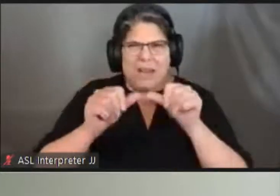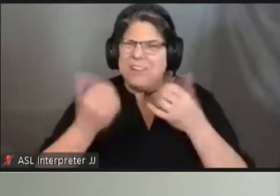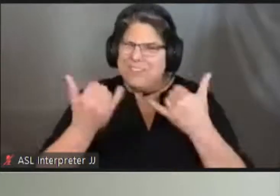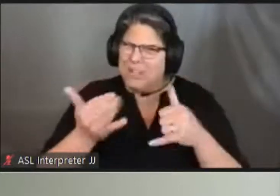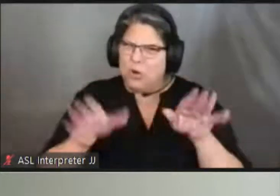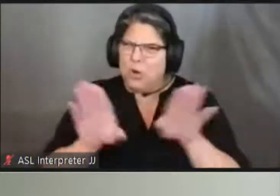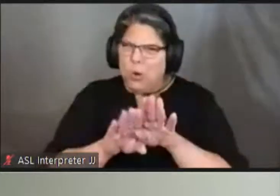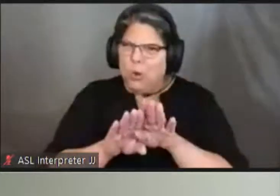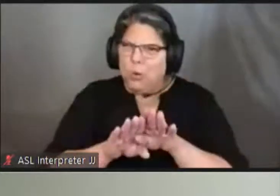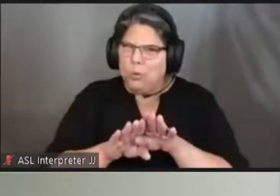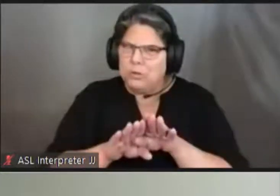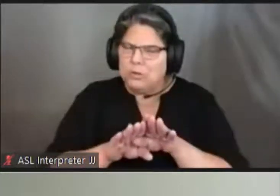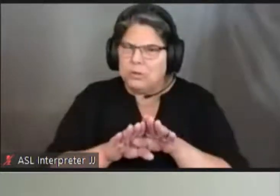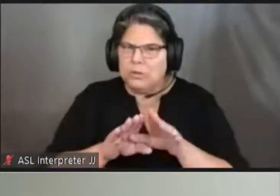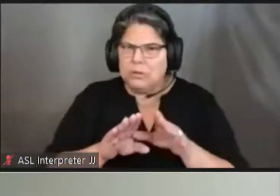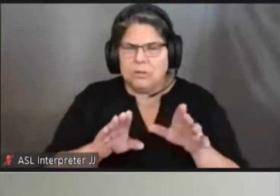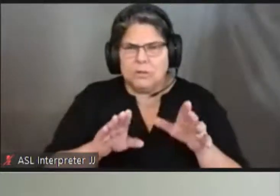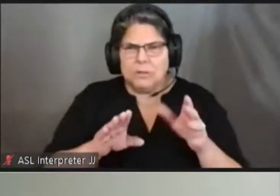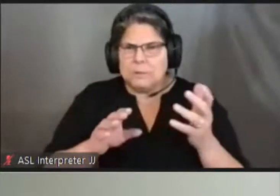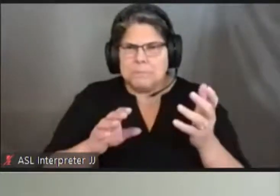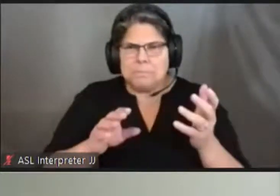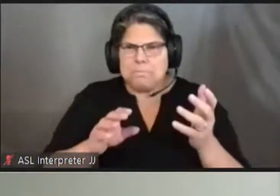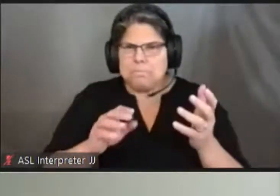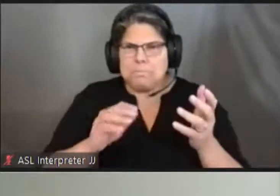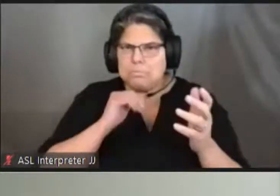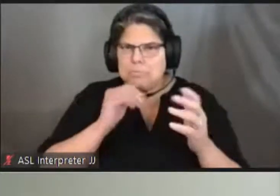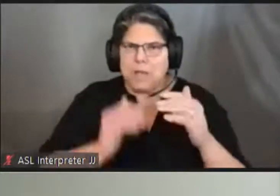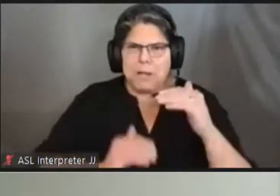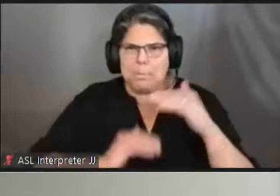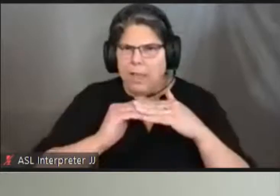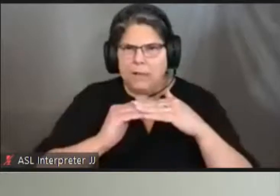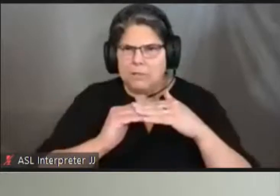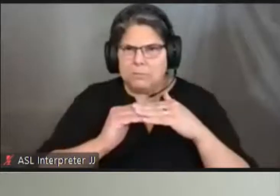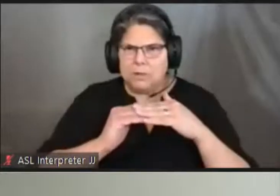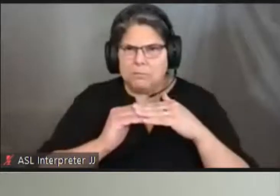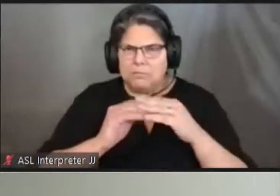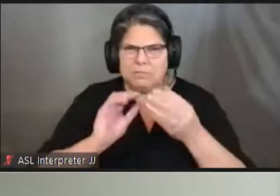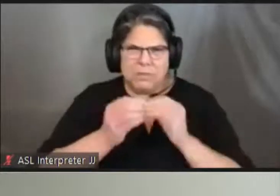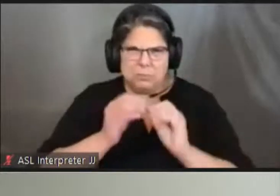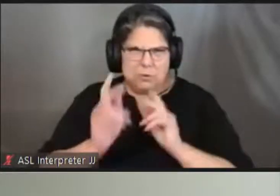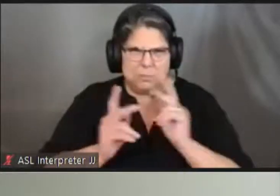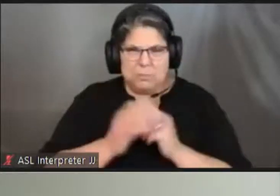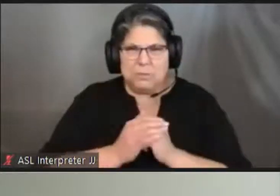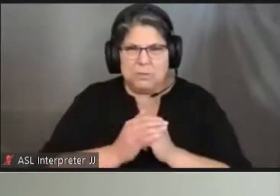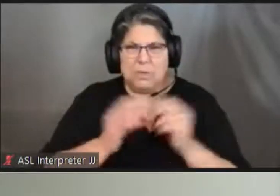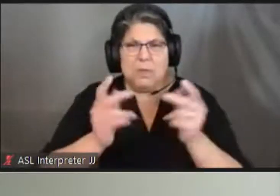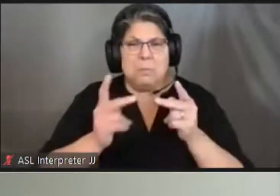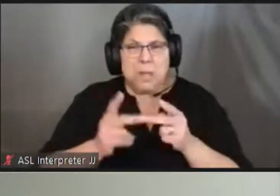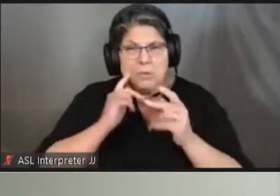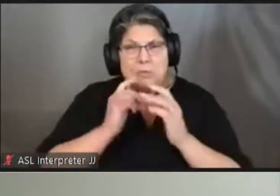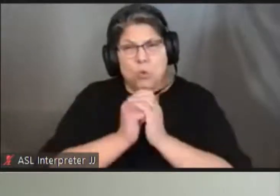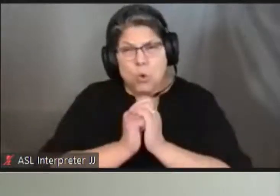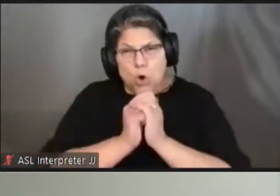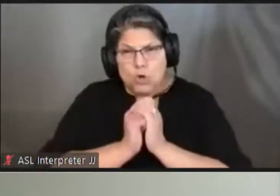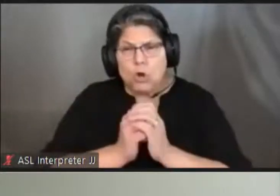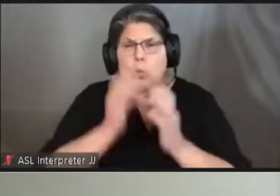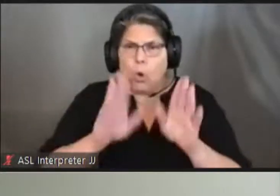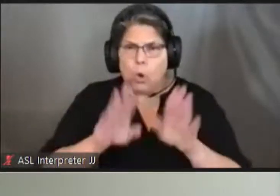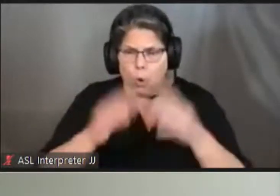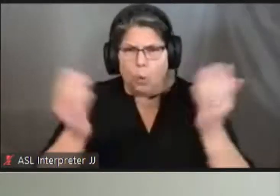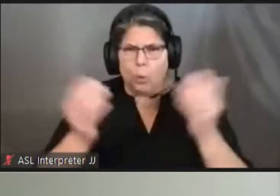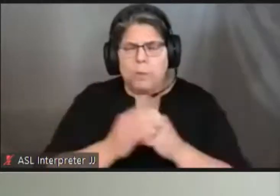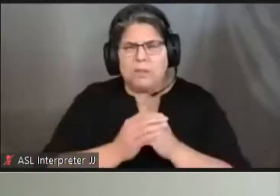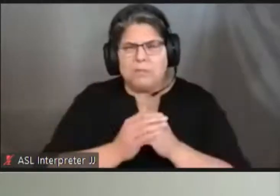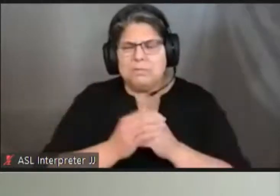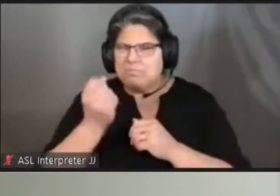they'll be, there's not a maximum capacity. Places of worship will be open. They'll be at